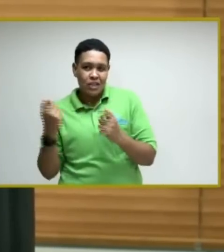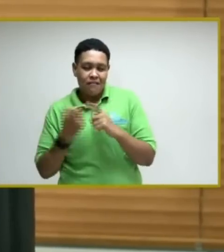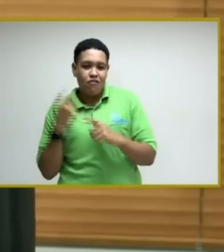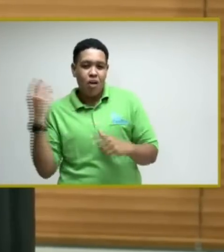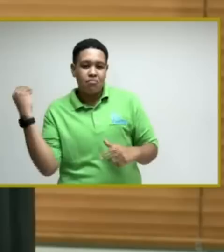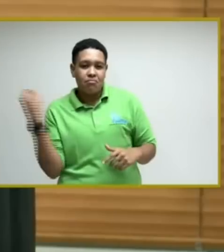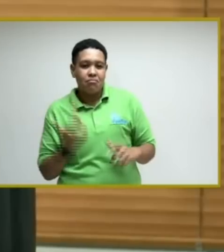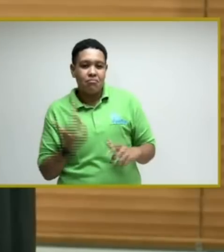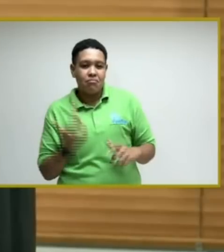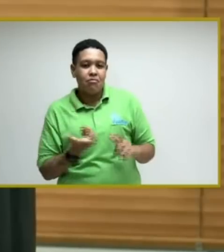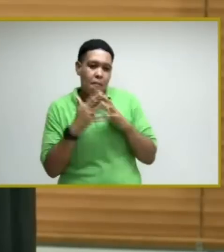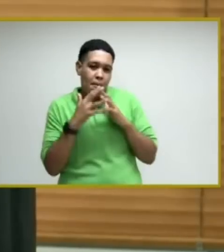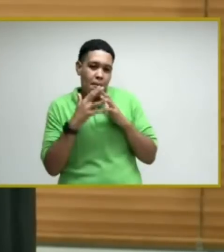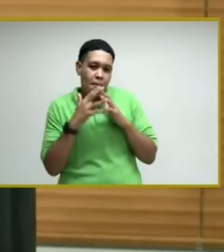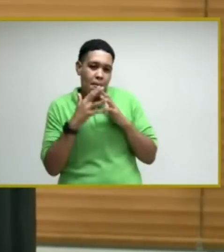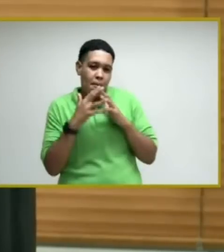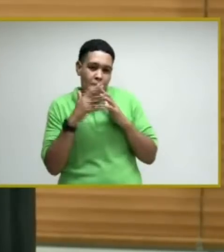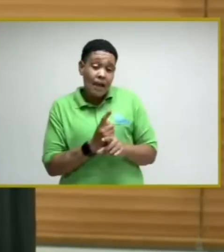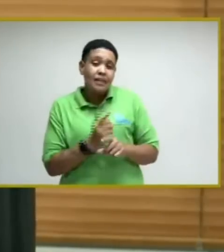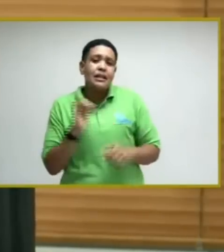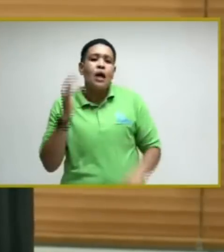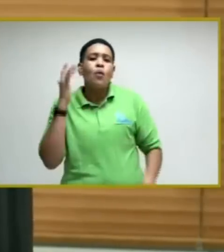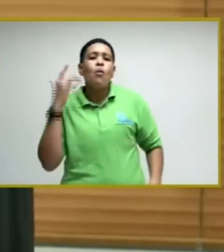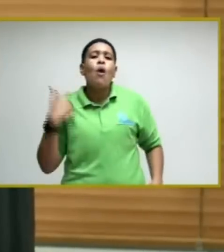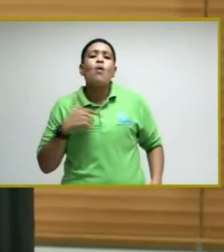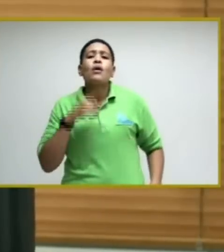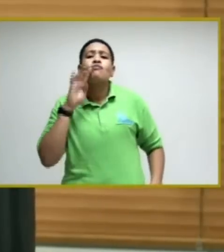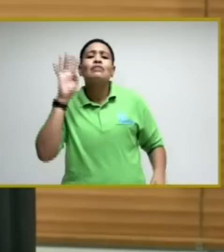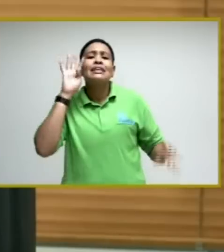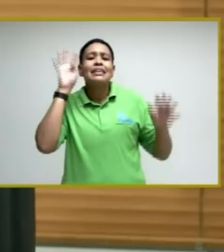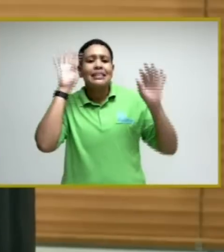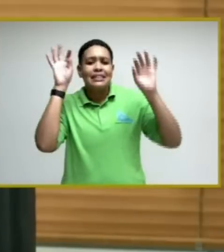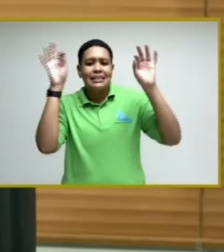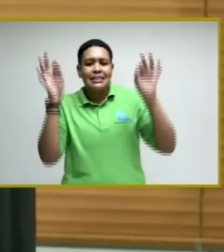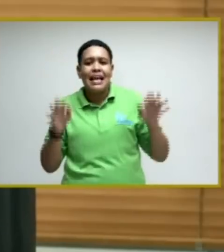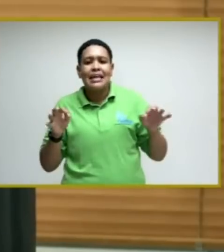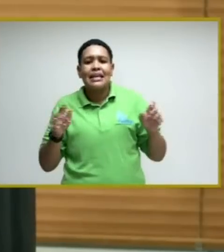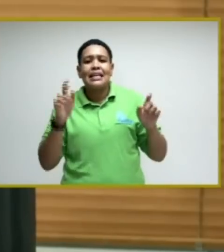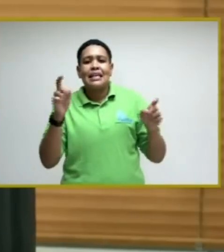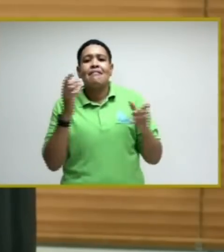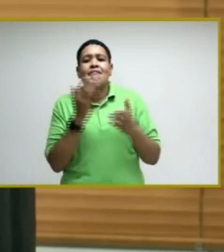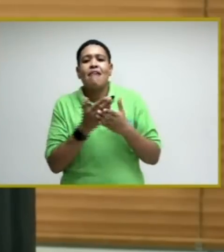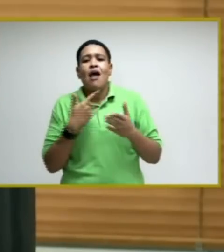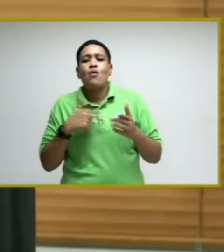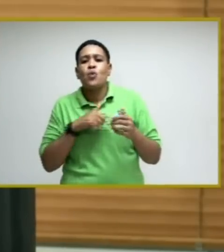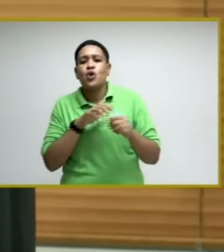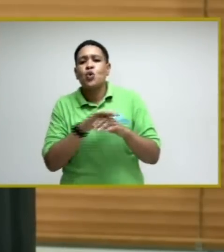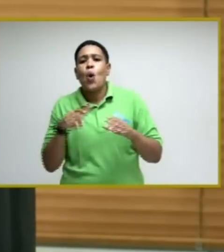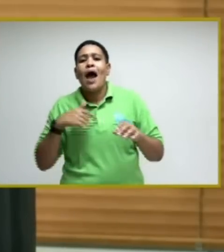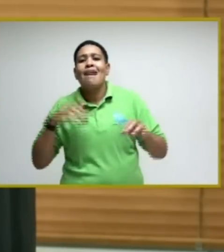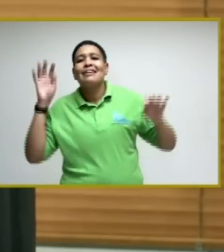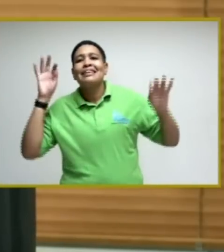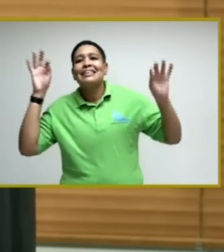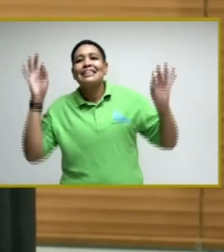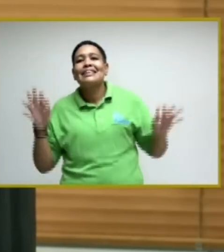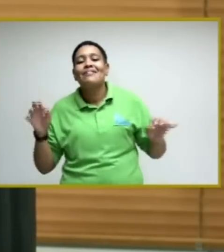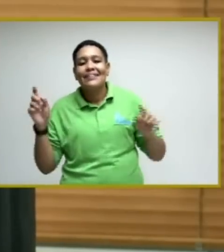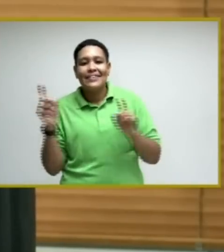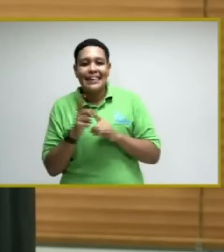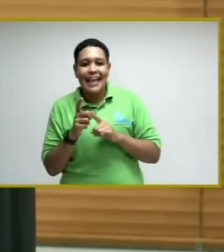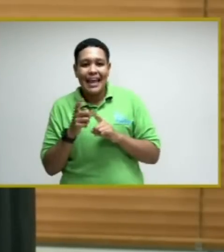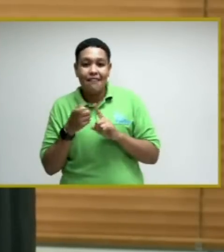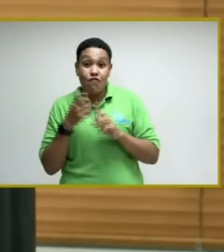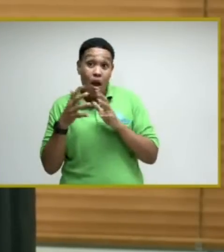donation from America. And that is why we have decided, given the fact that we don't have a definitive date from